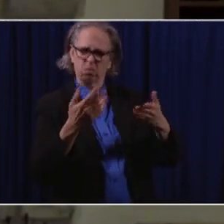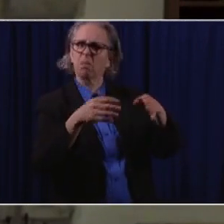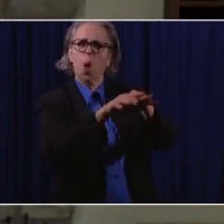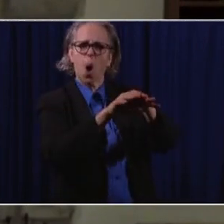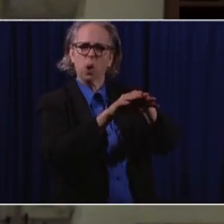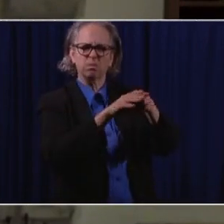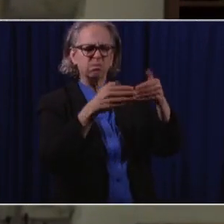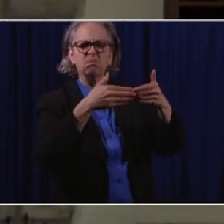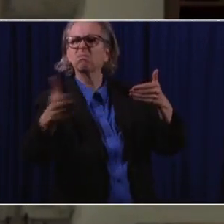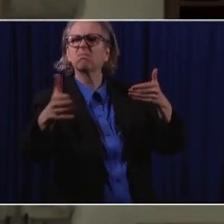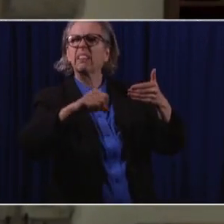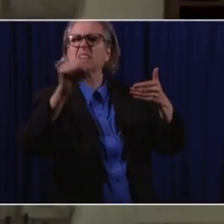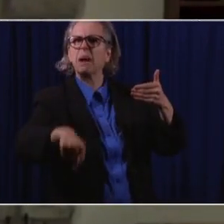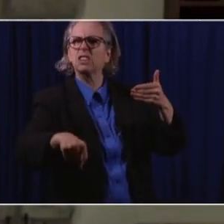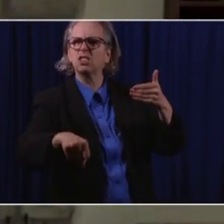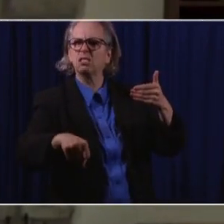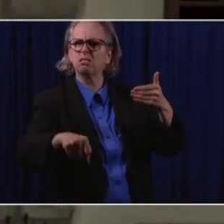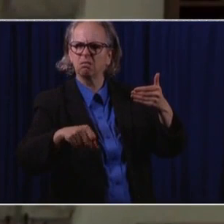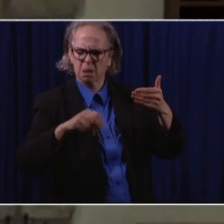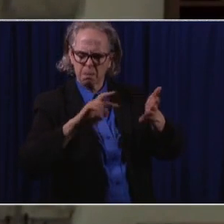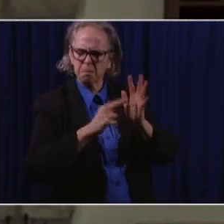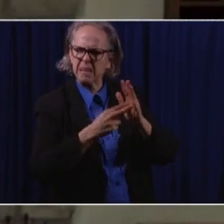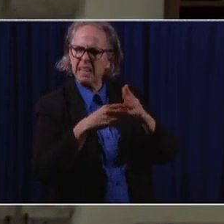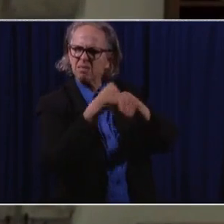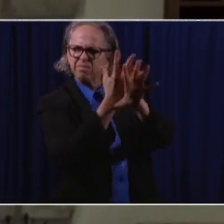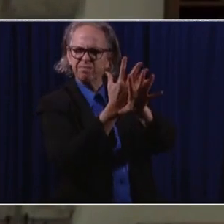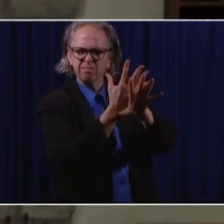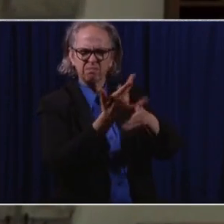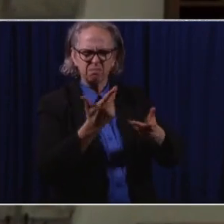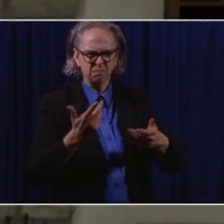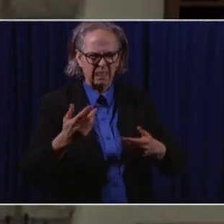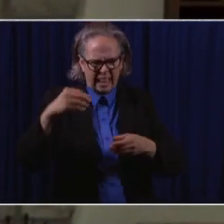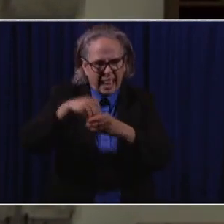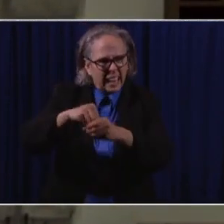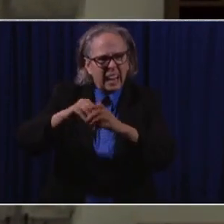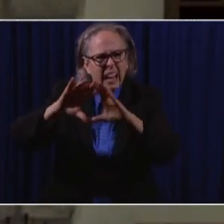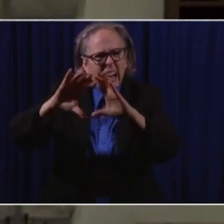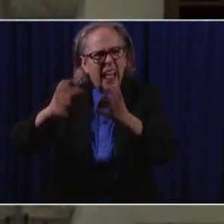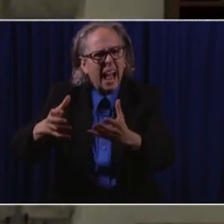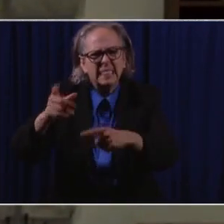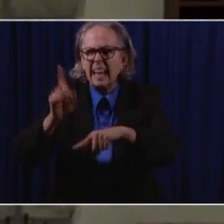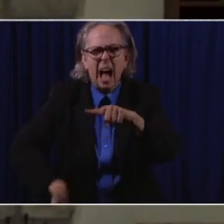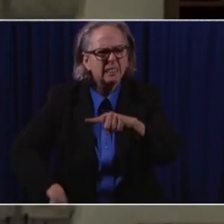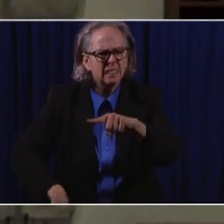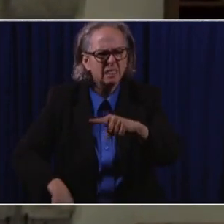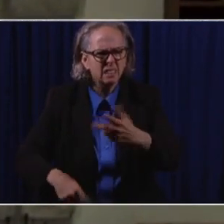students, they will have no in-person class for at least half of this year.